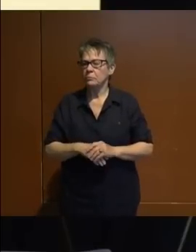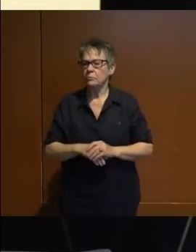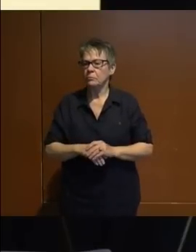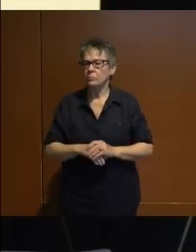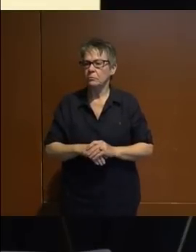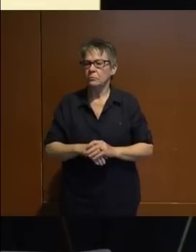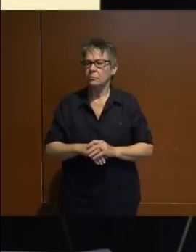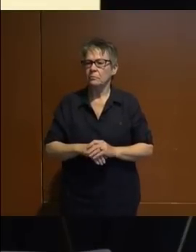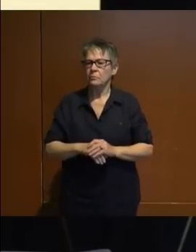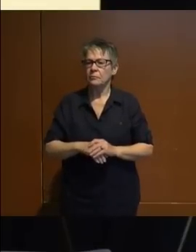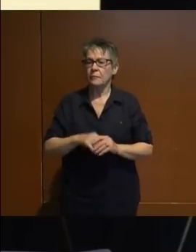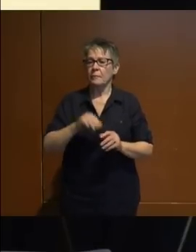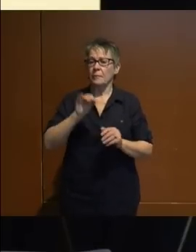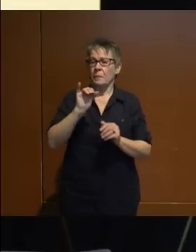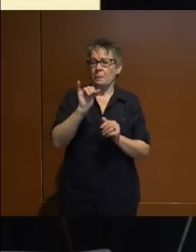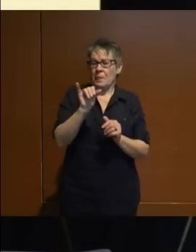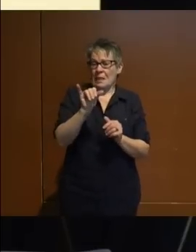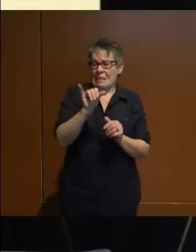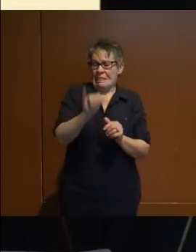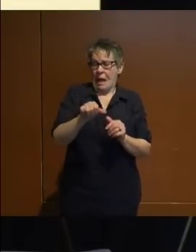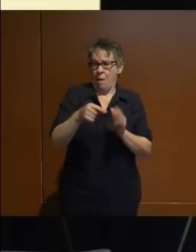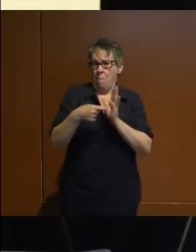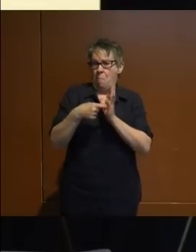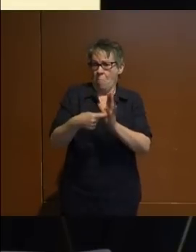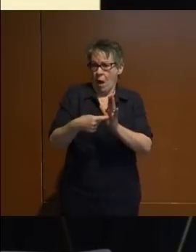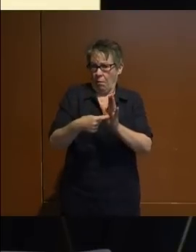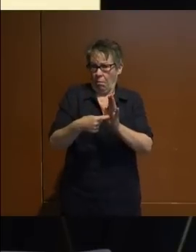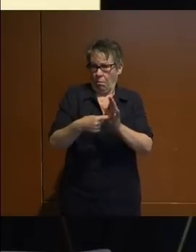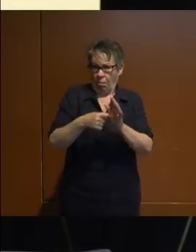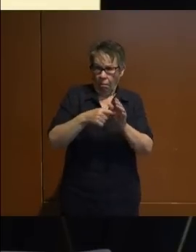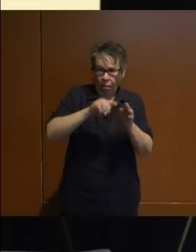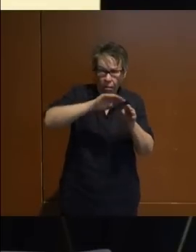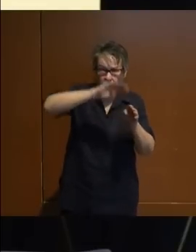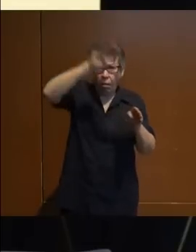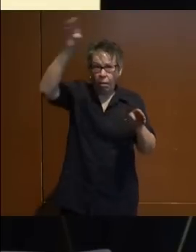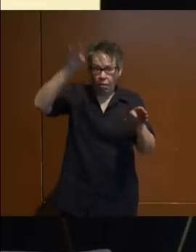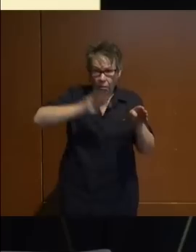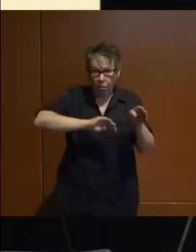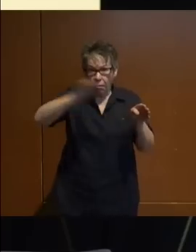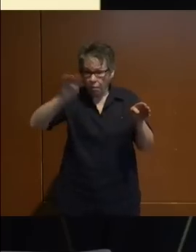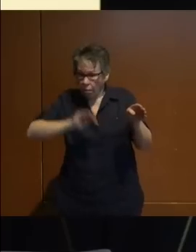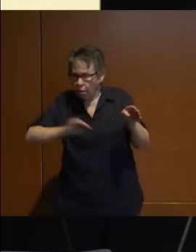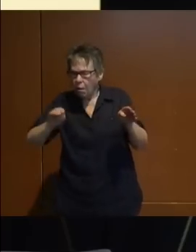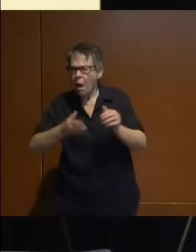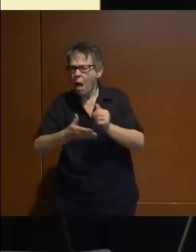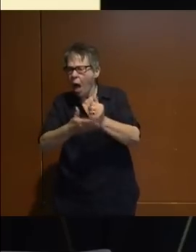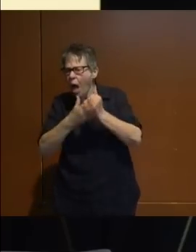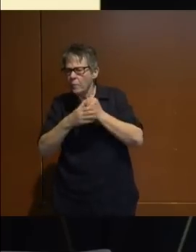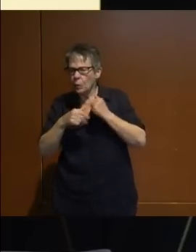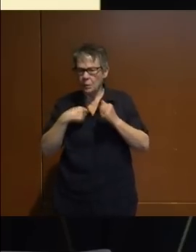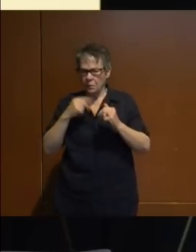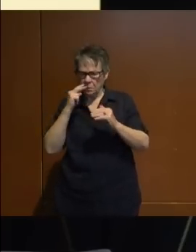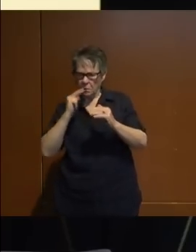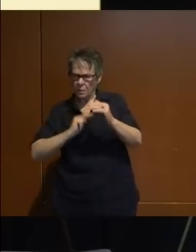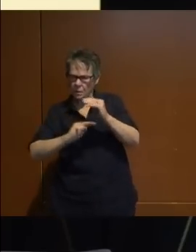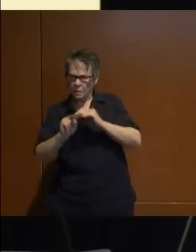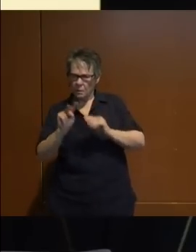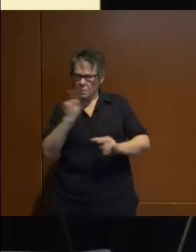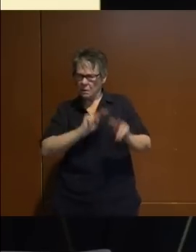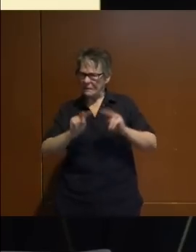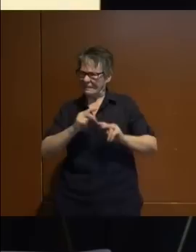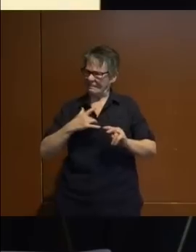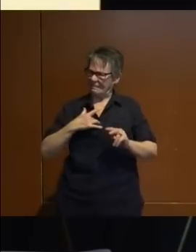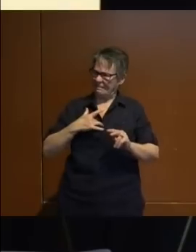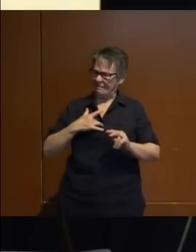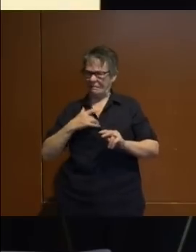need hospitalizations, and it projects the resources that are needed. So just to level set before we